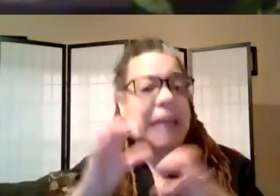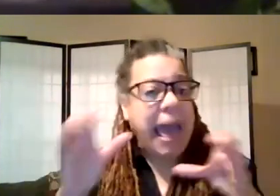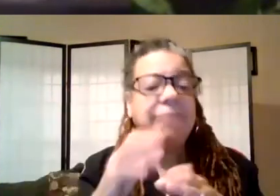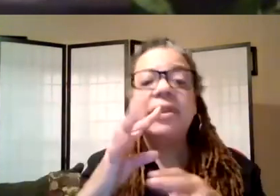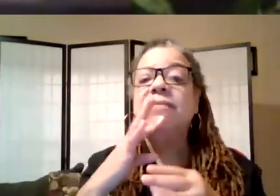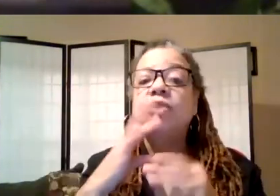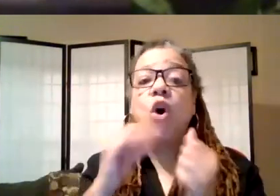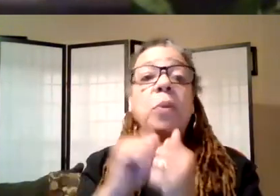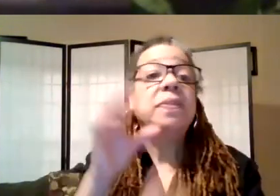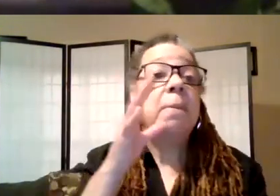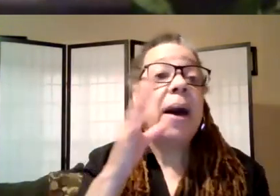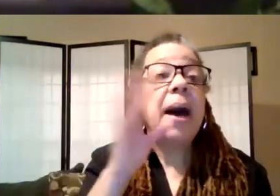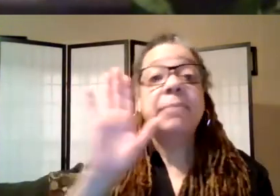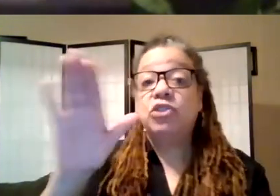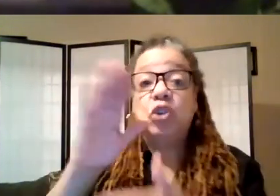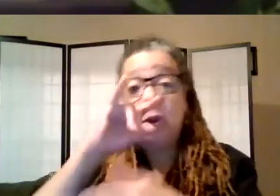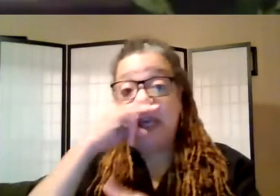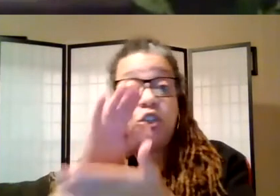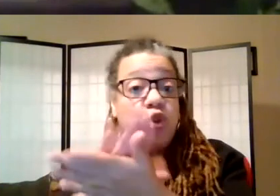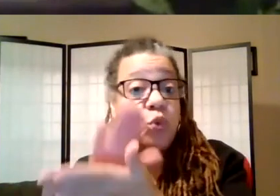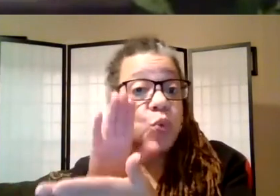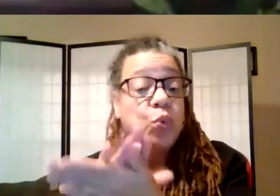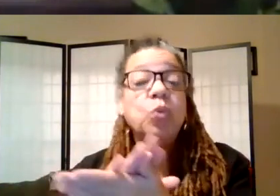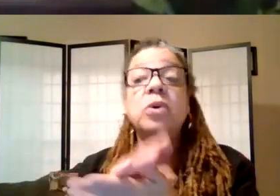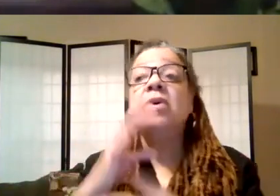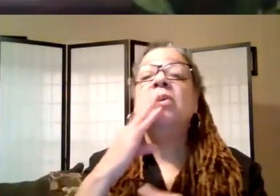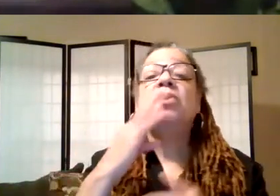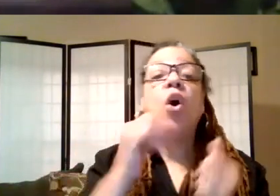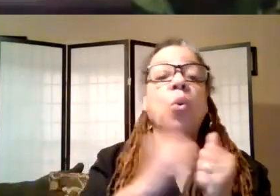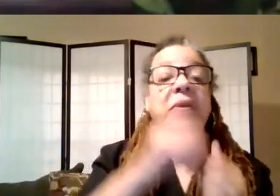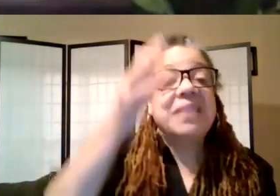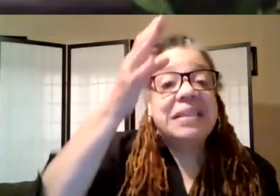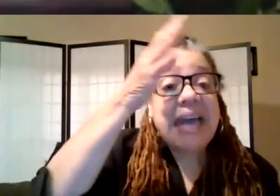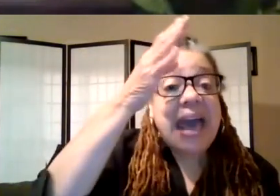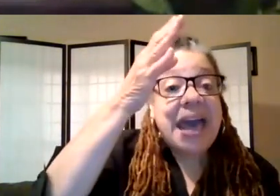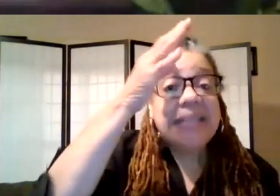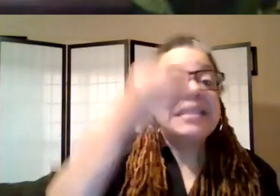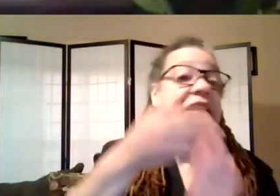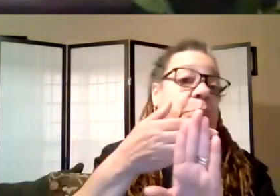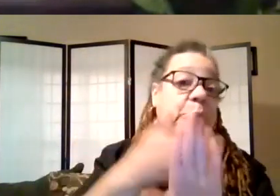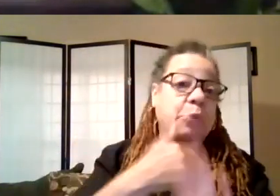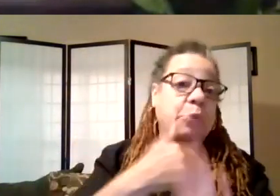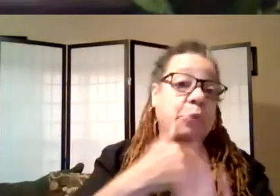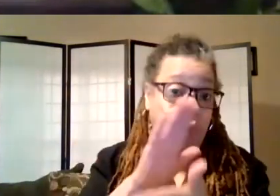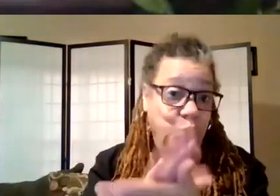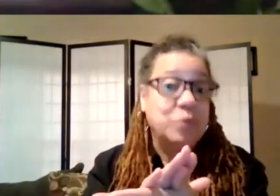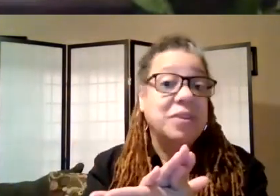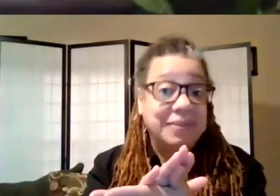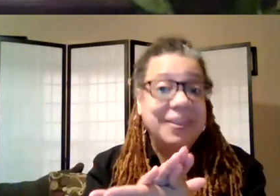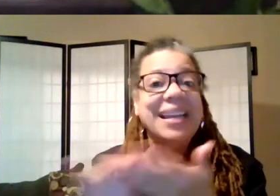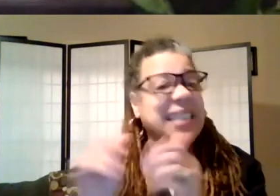the moms at the schools, talk to the dads and the preschools, et cetera, and let's get this